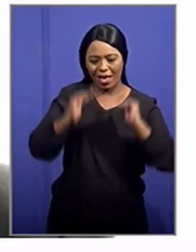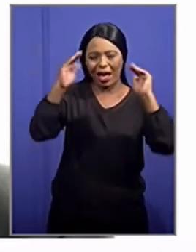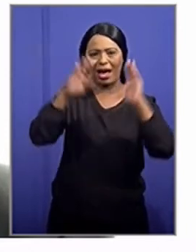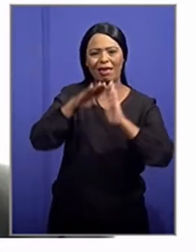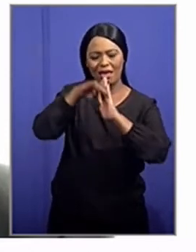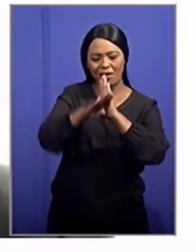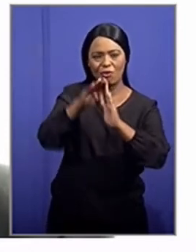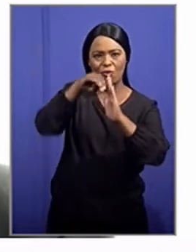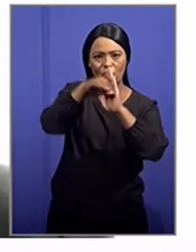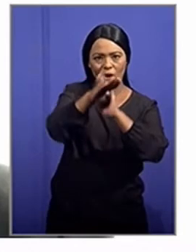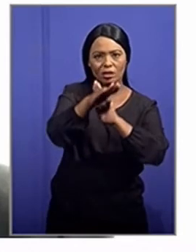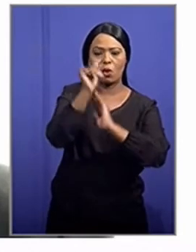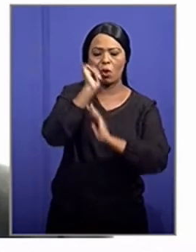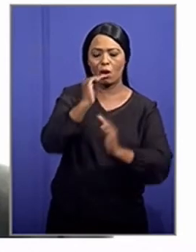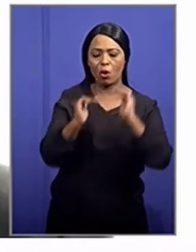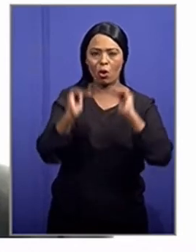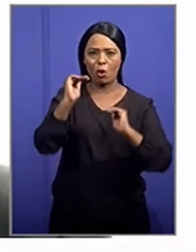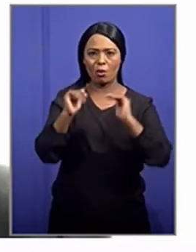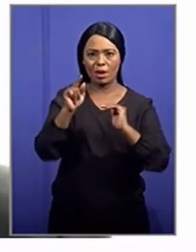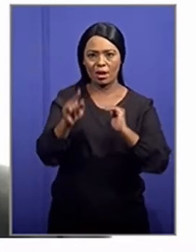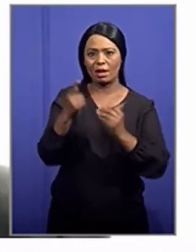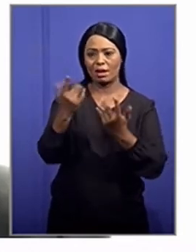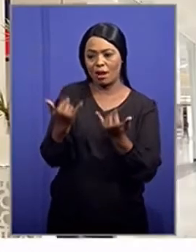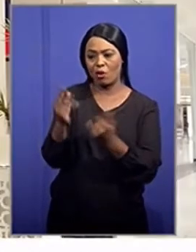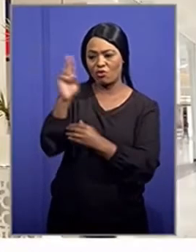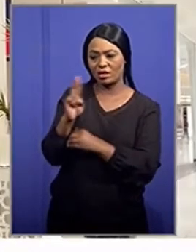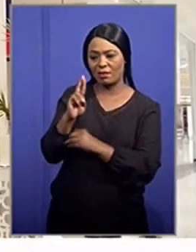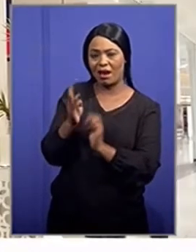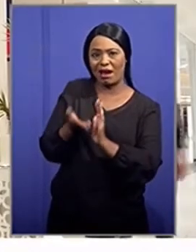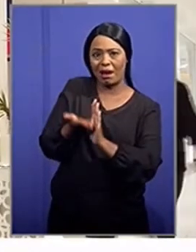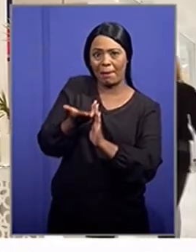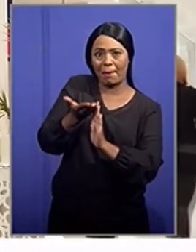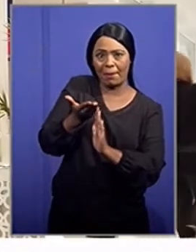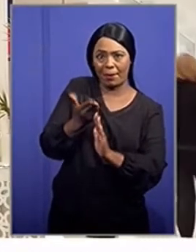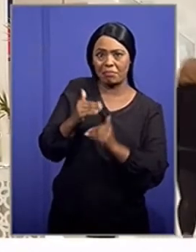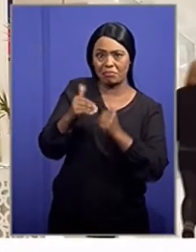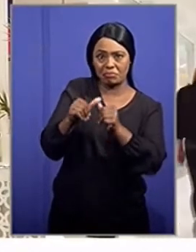compel the Reserve Bank to keep hiking. Thank